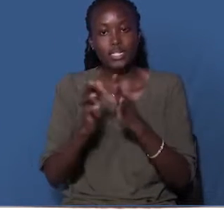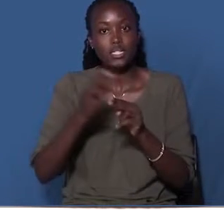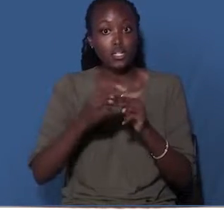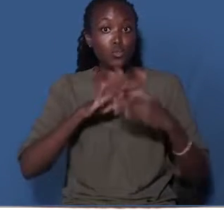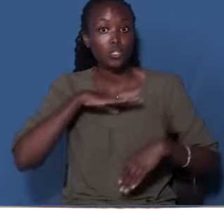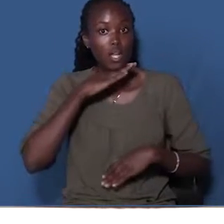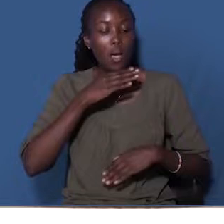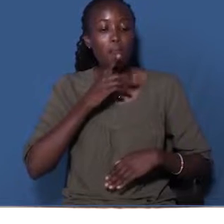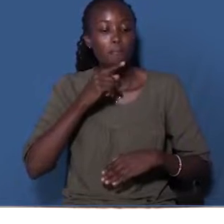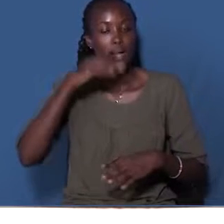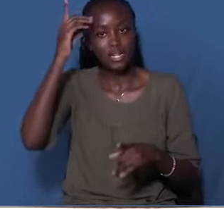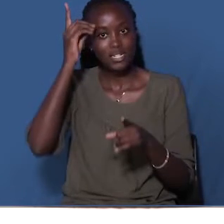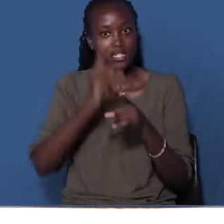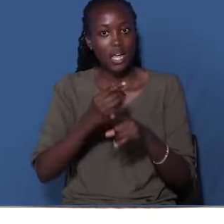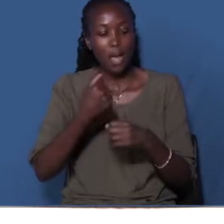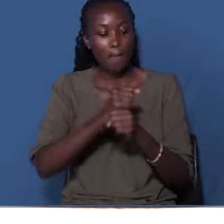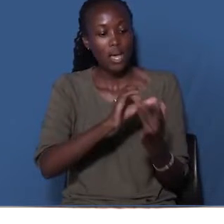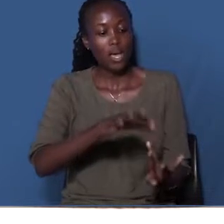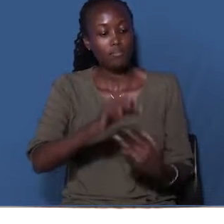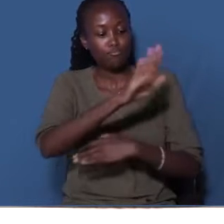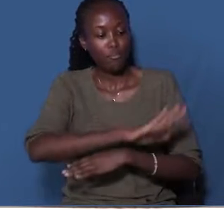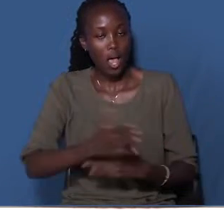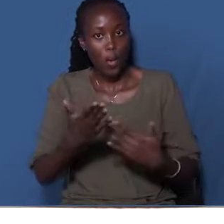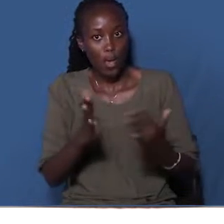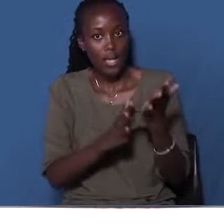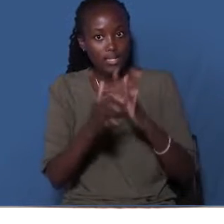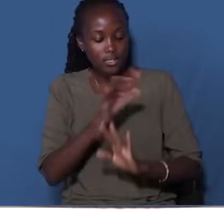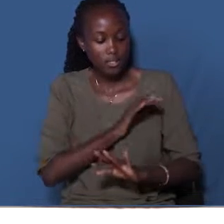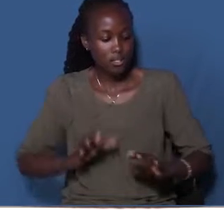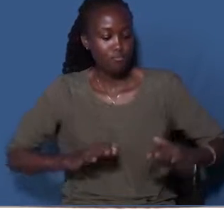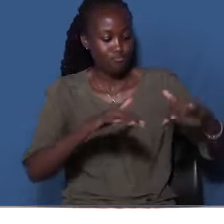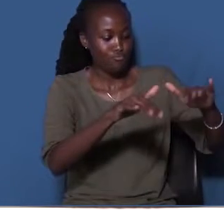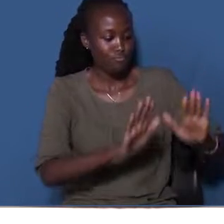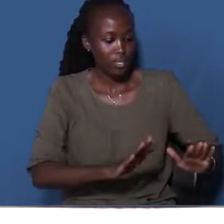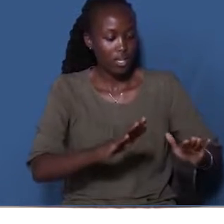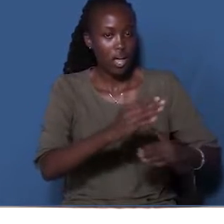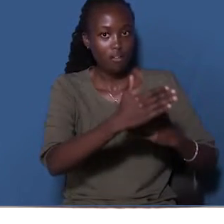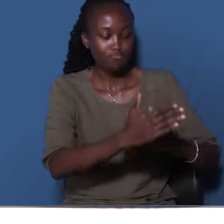for Christ so that Christ would be laid there near Golgotha,